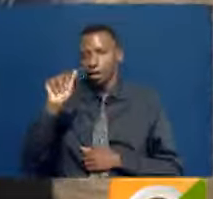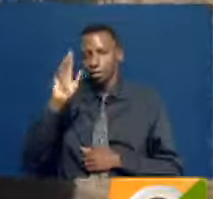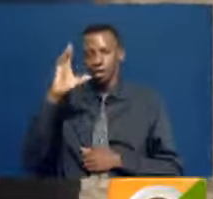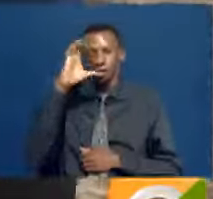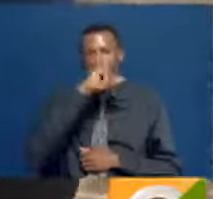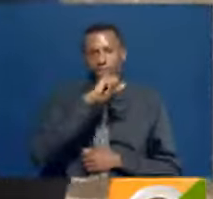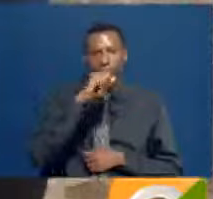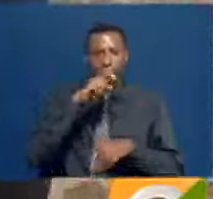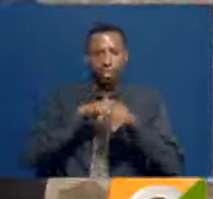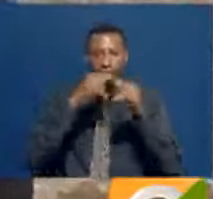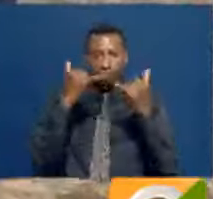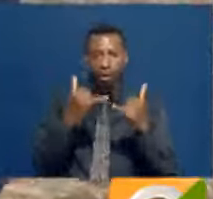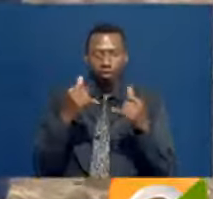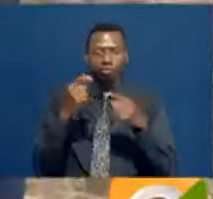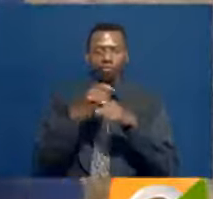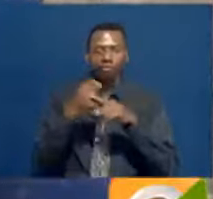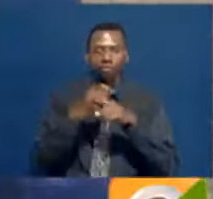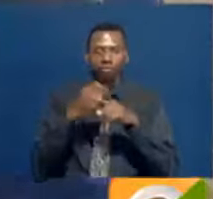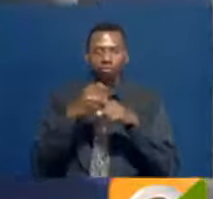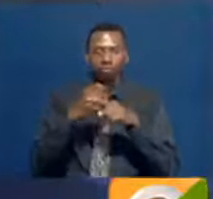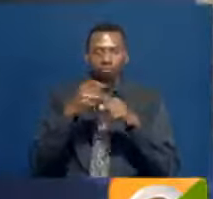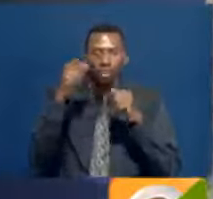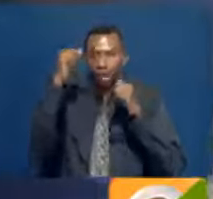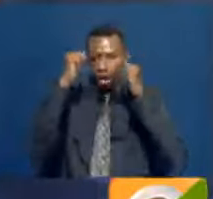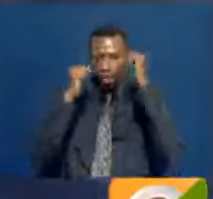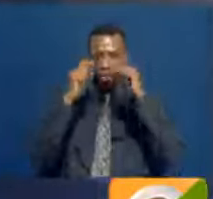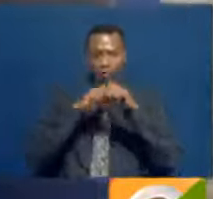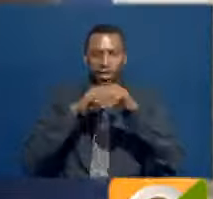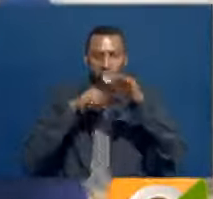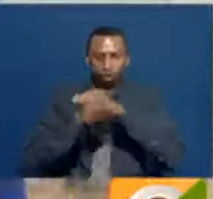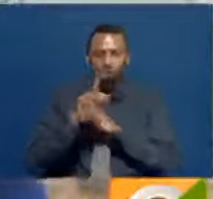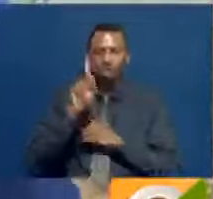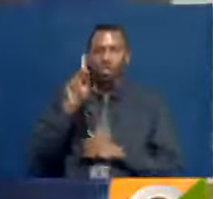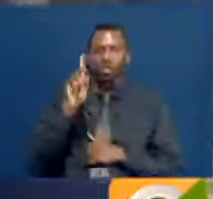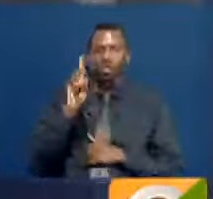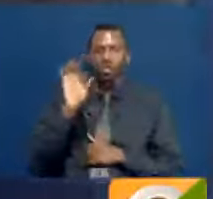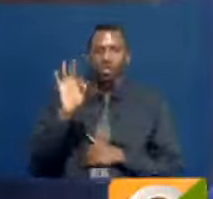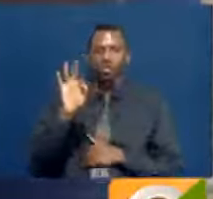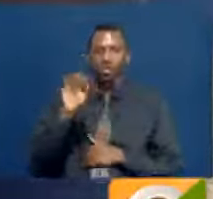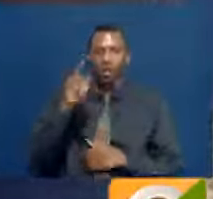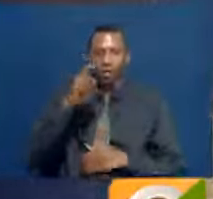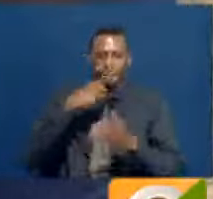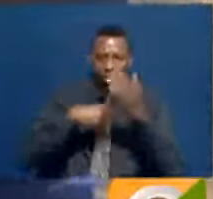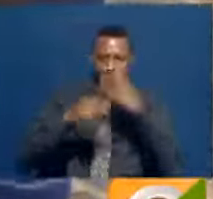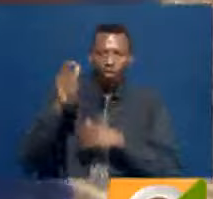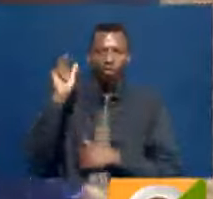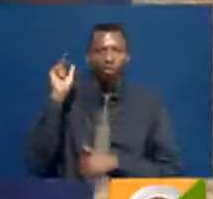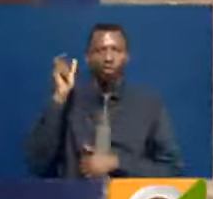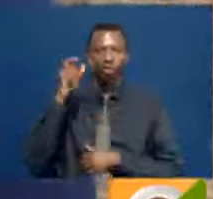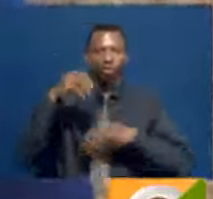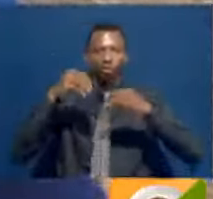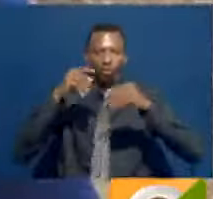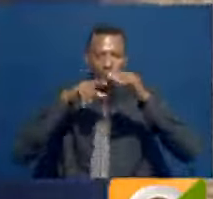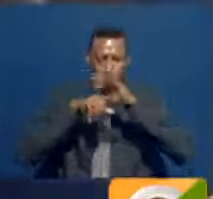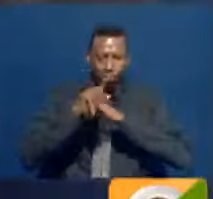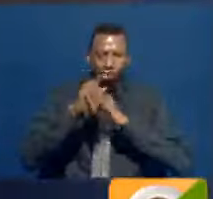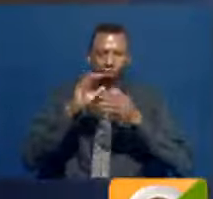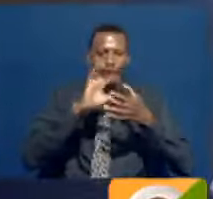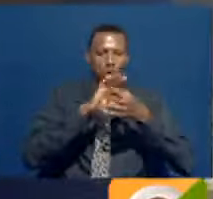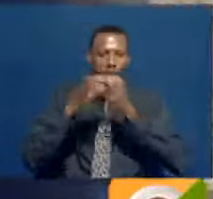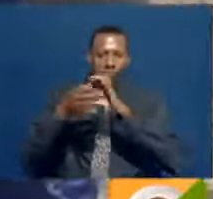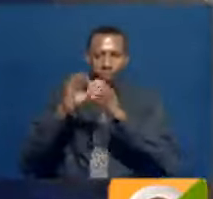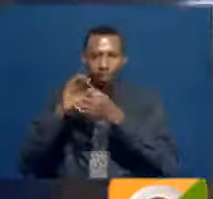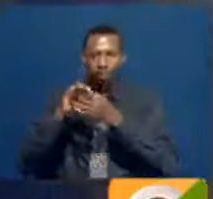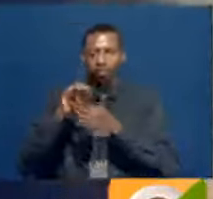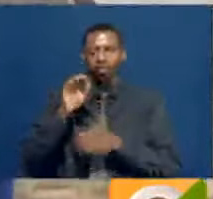training after joining the Kenya Defence Forces. The 6 men in Dakar must win gold medals in order to qualify for the Olympics. On the women's side,